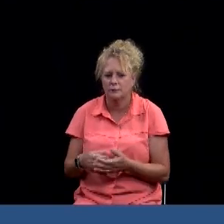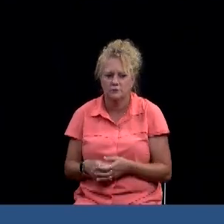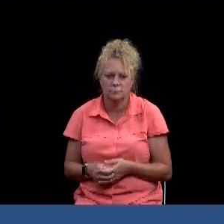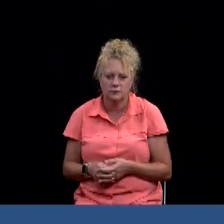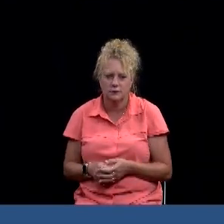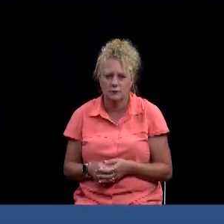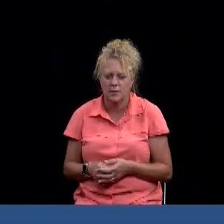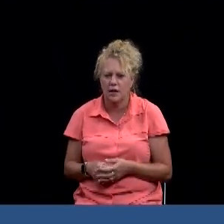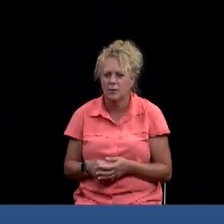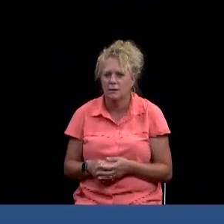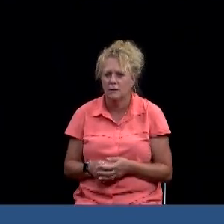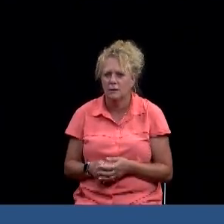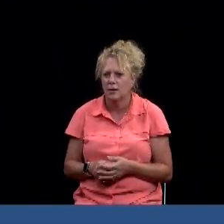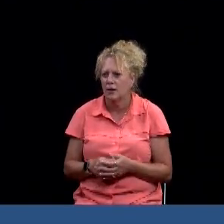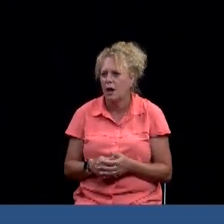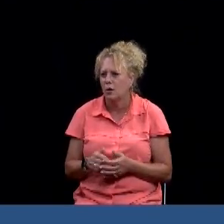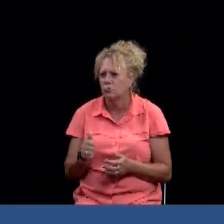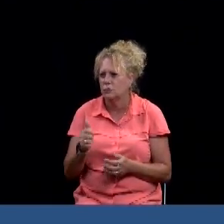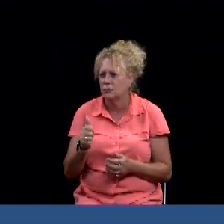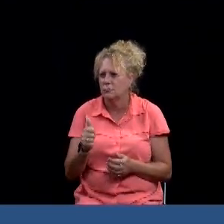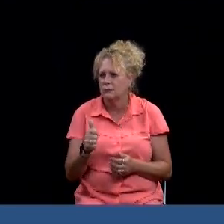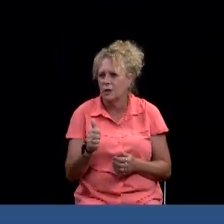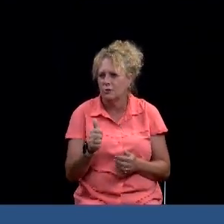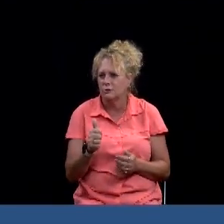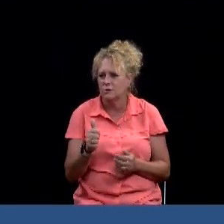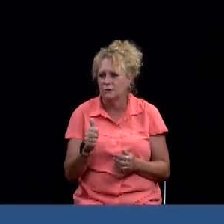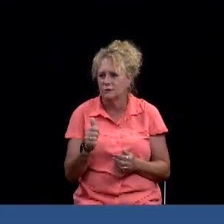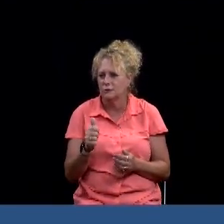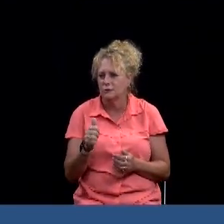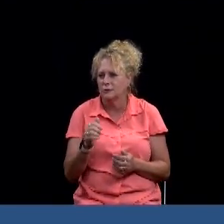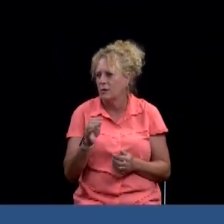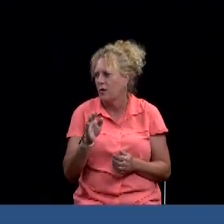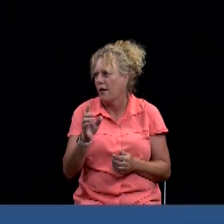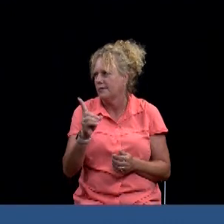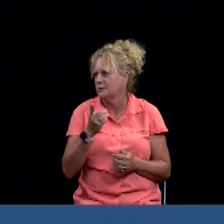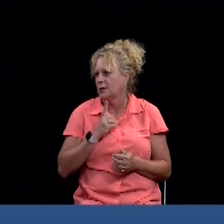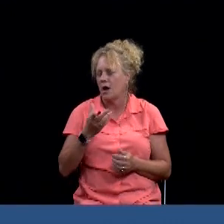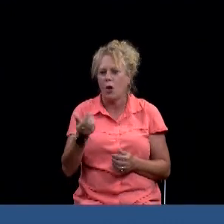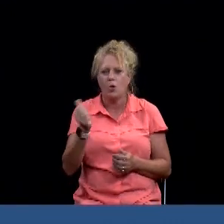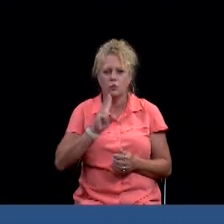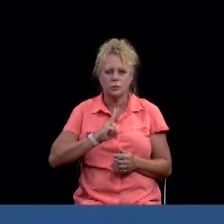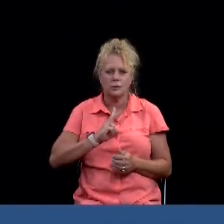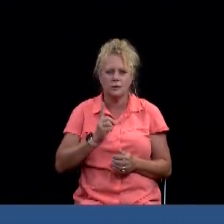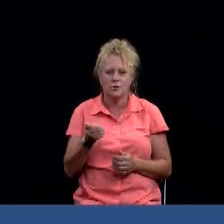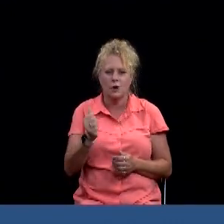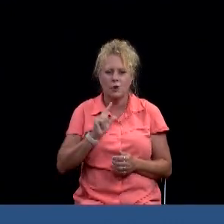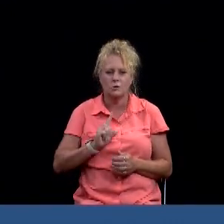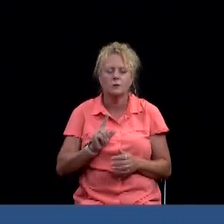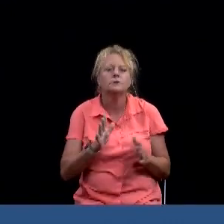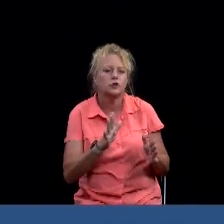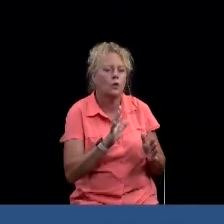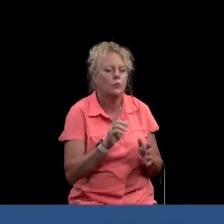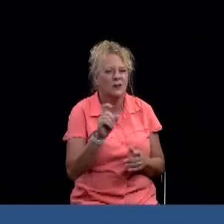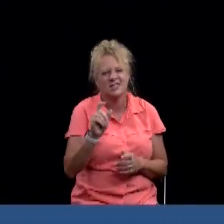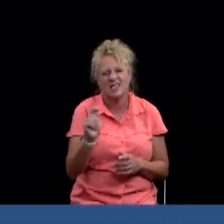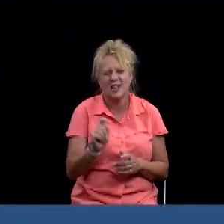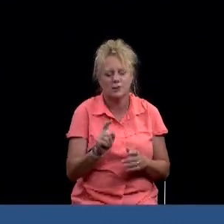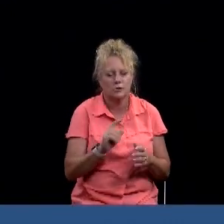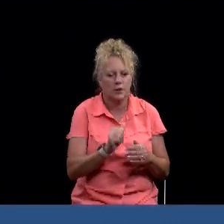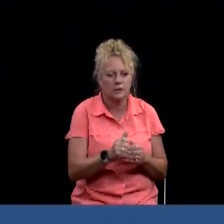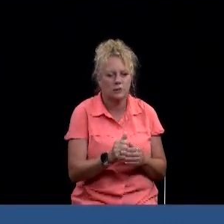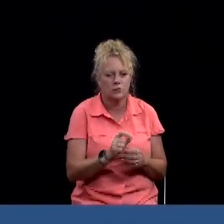transactions, housing tax credit transactions, there's called a 15-year compliance